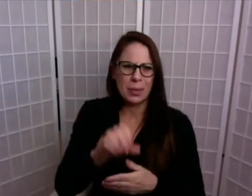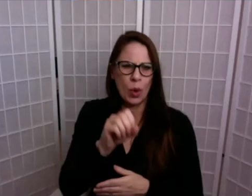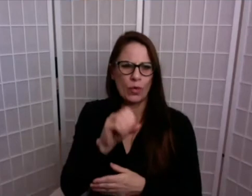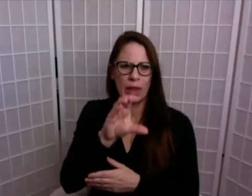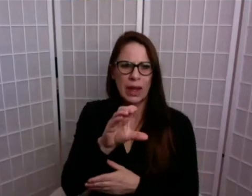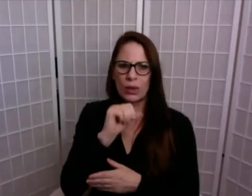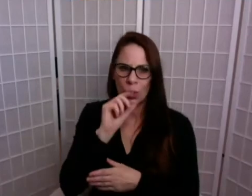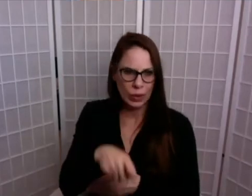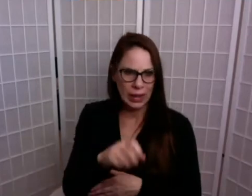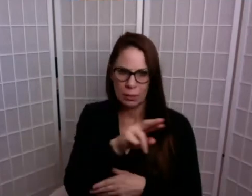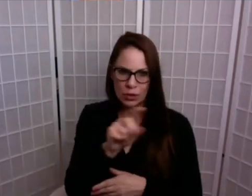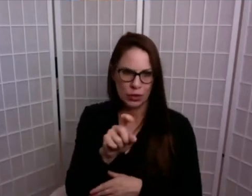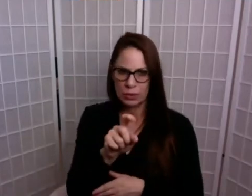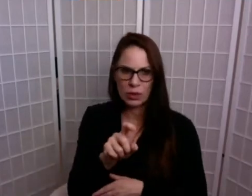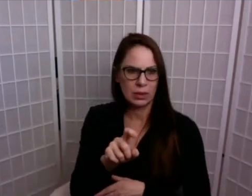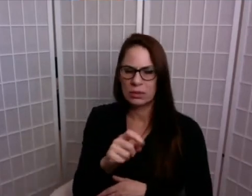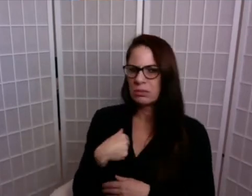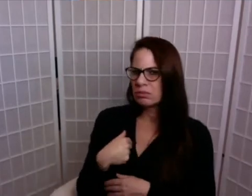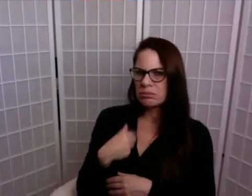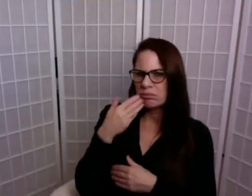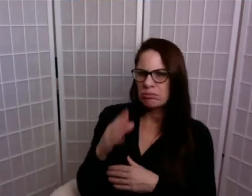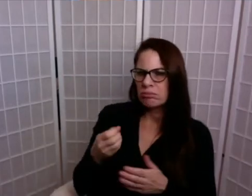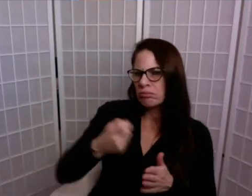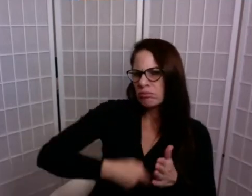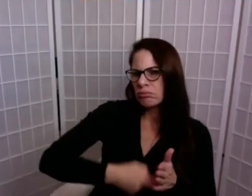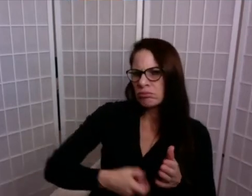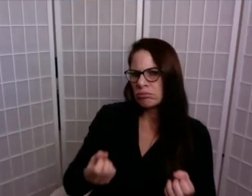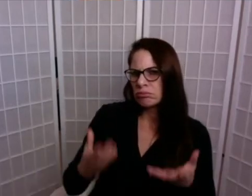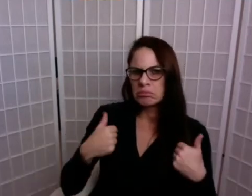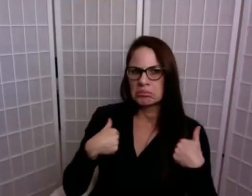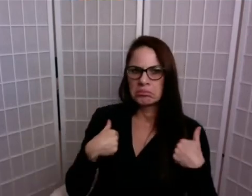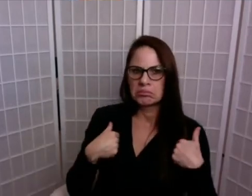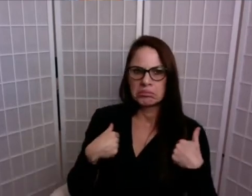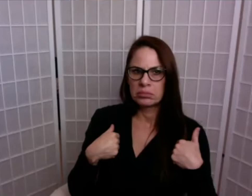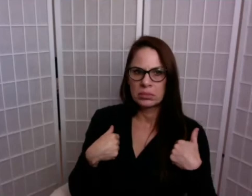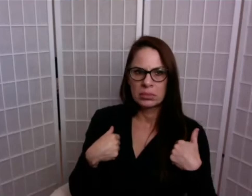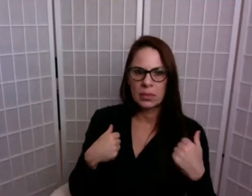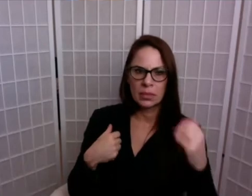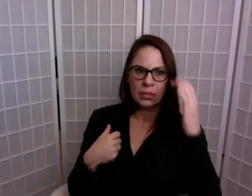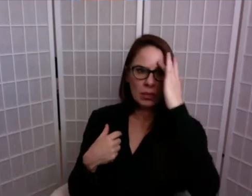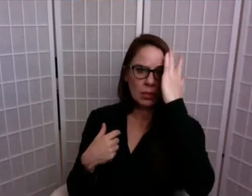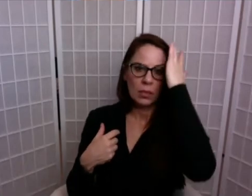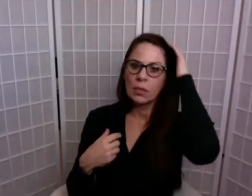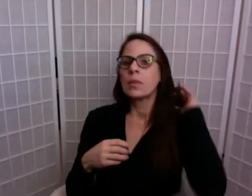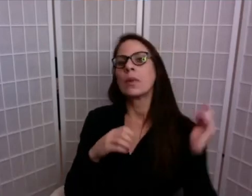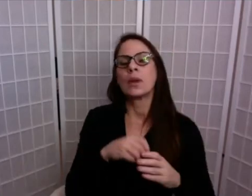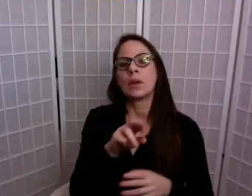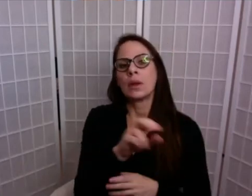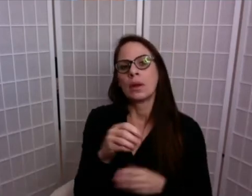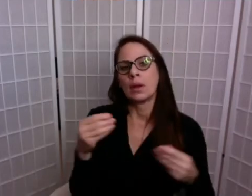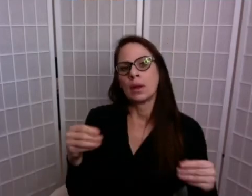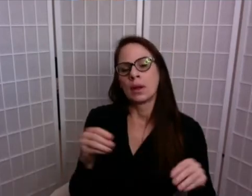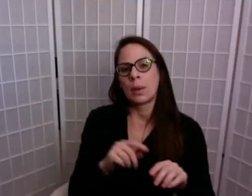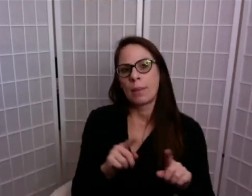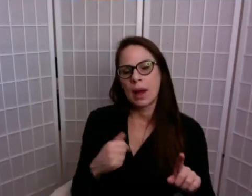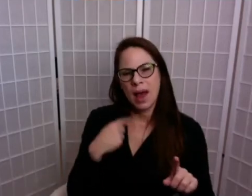prescription. I don't know how expensive they are in the pharmacy, but I